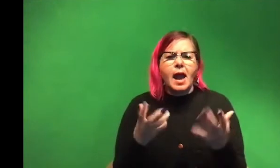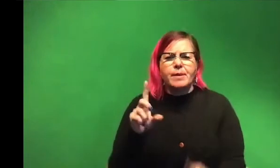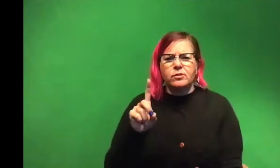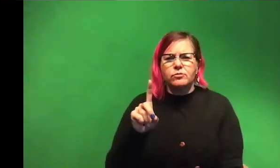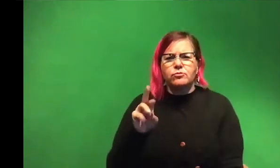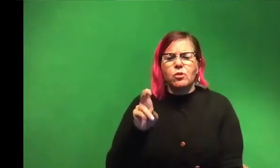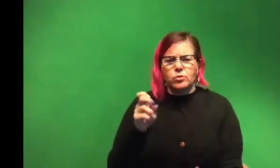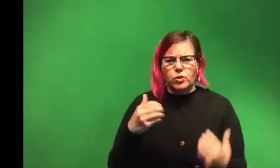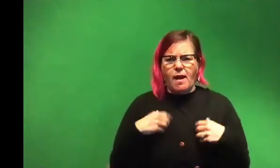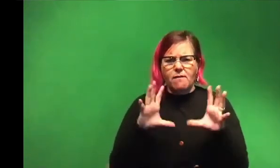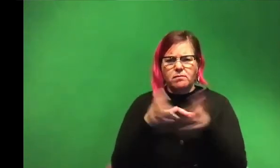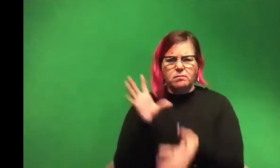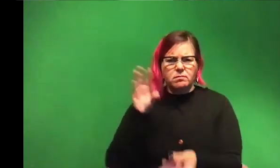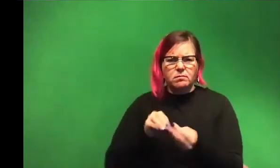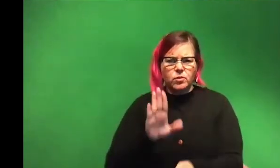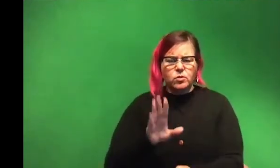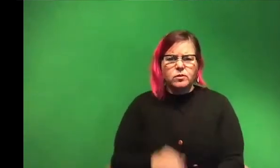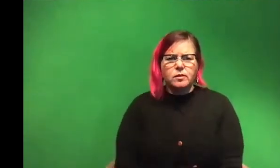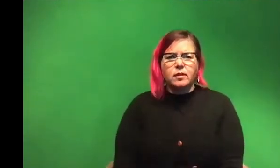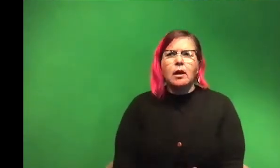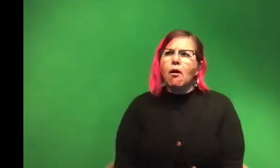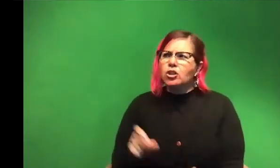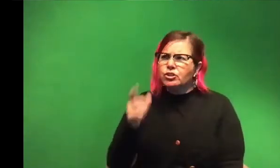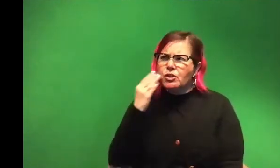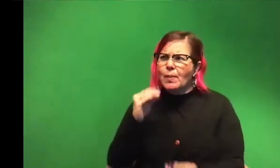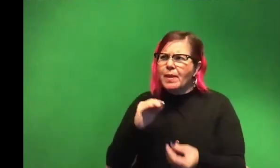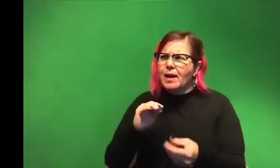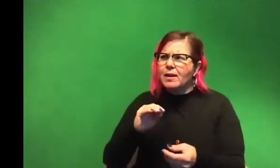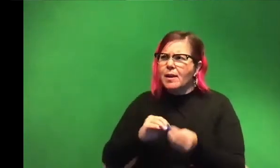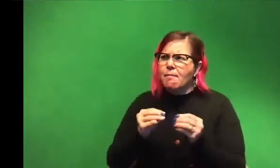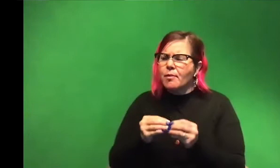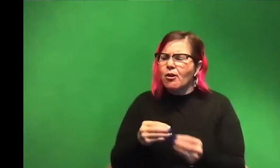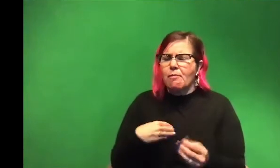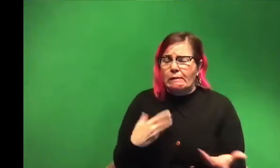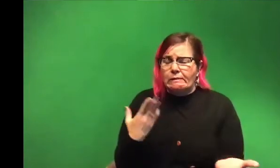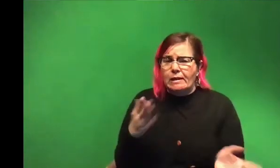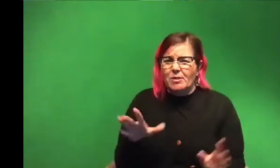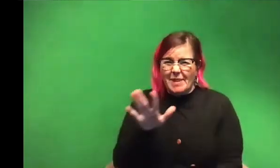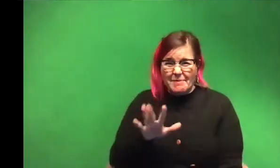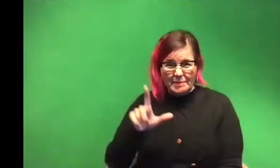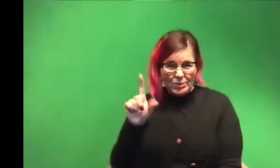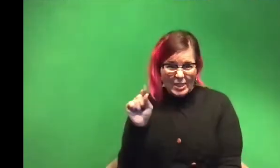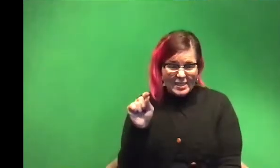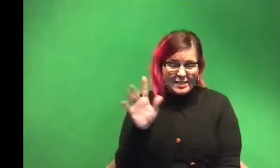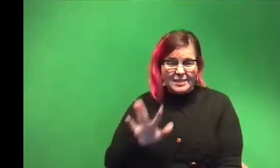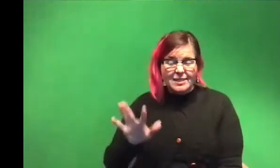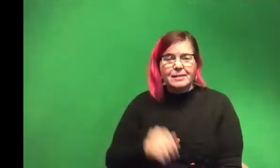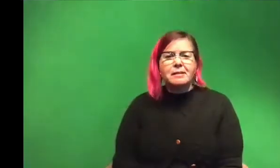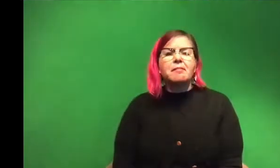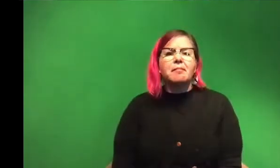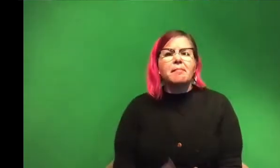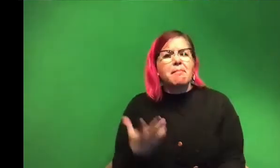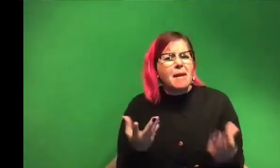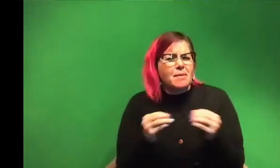fleet? Oh gosh, I should know that answer off the top of my head, but I think it's about 20, Okay, um, maybe